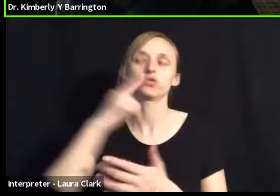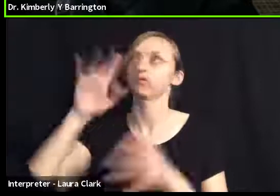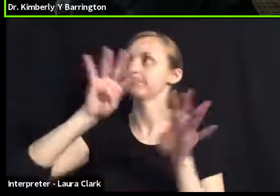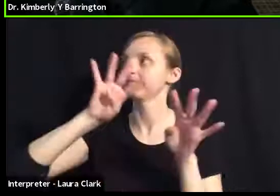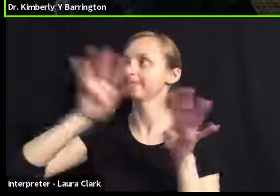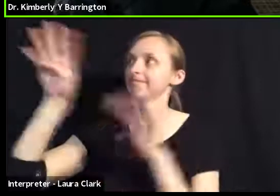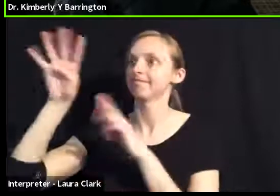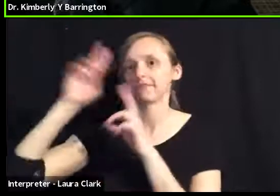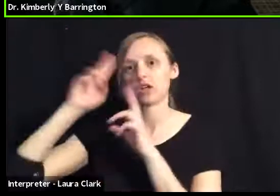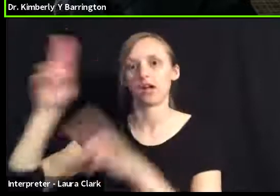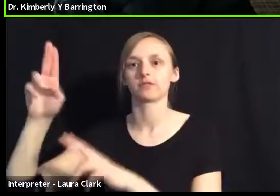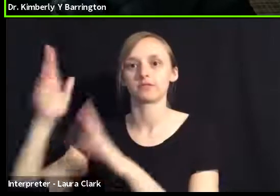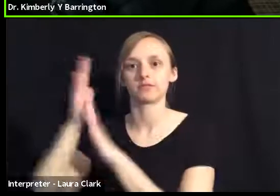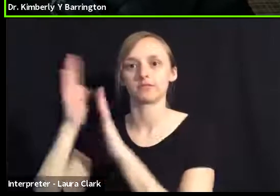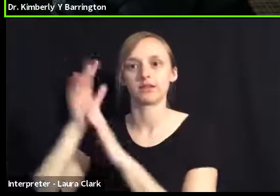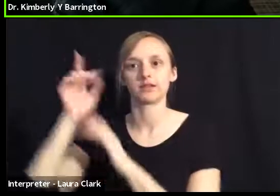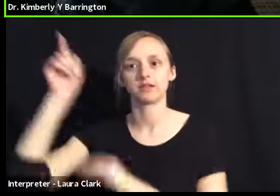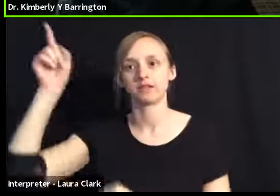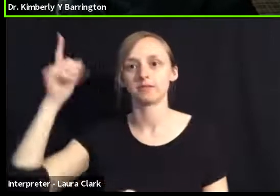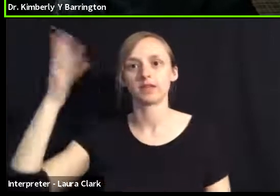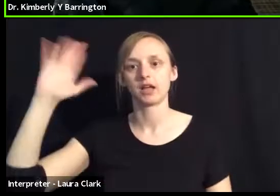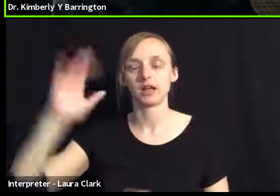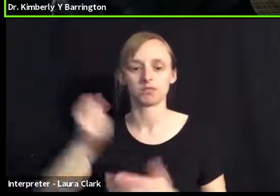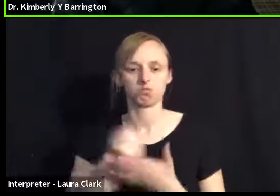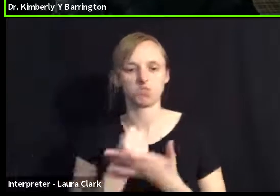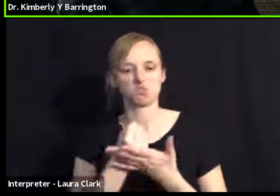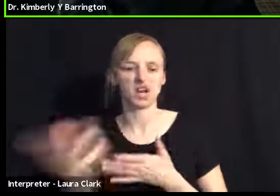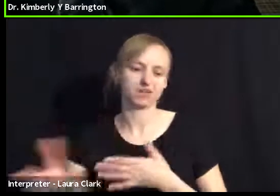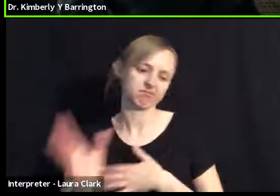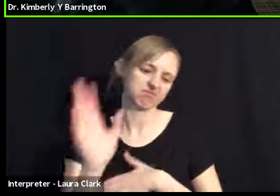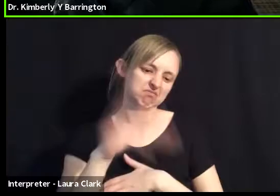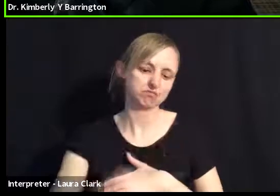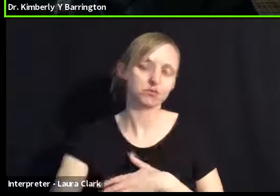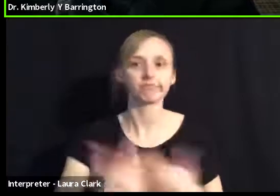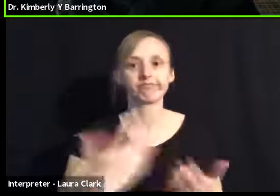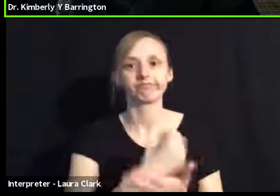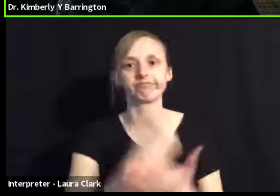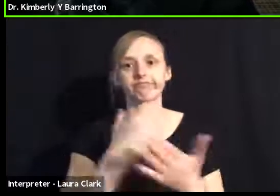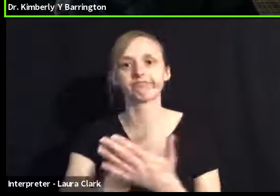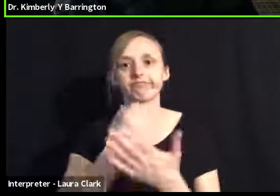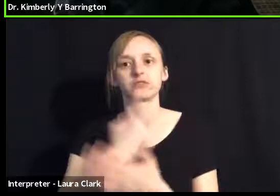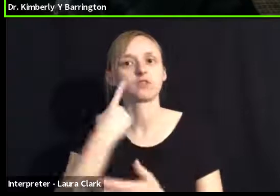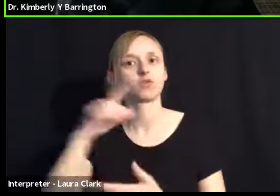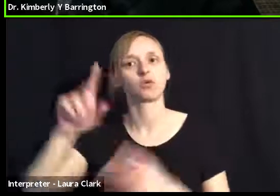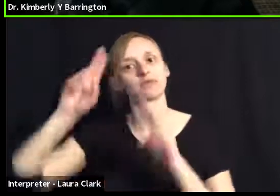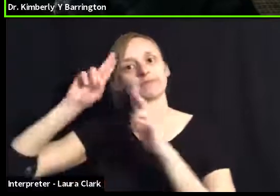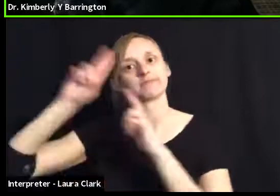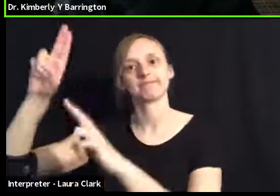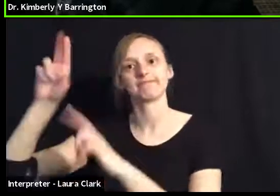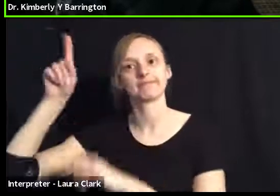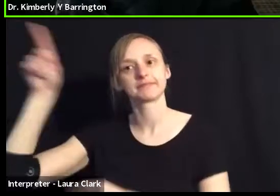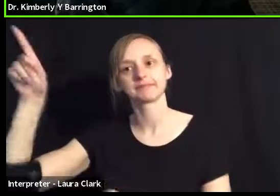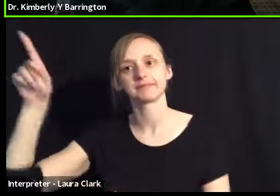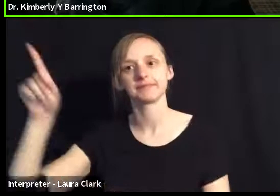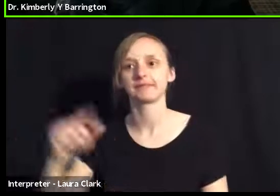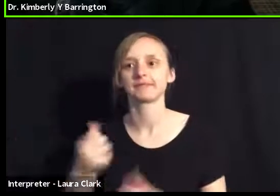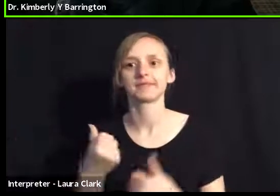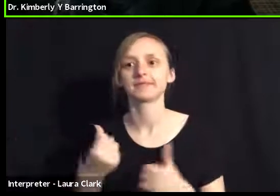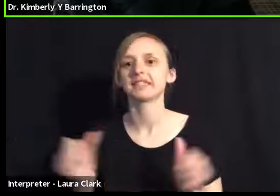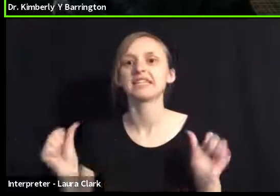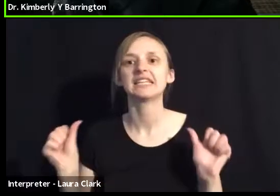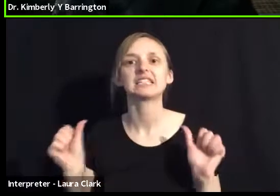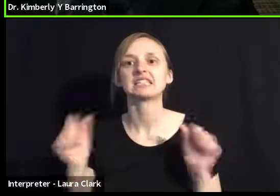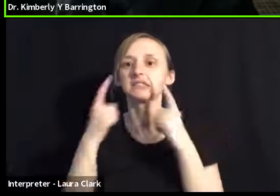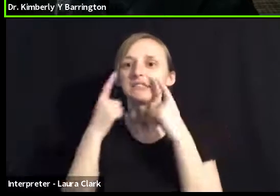does. God does not waste any situation. He does not waste one tear, not one tittle